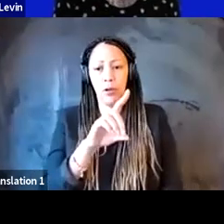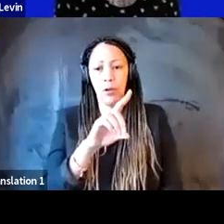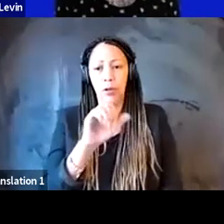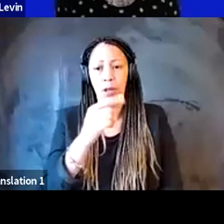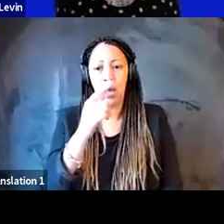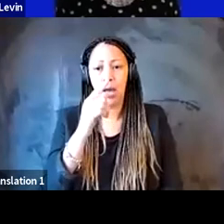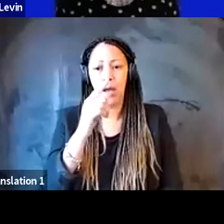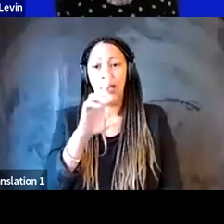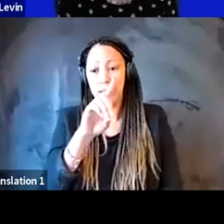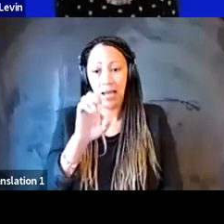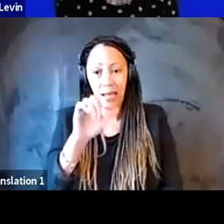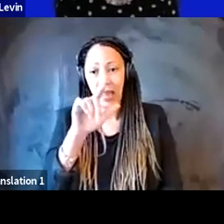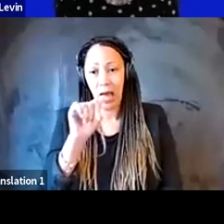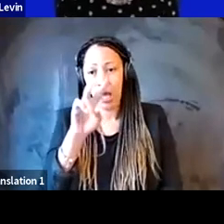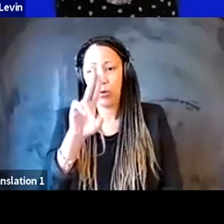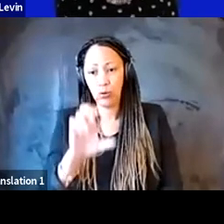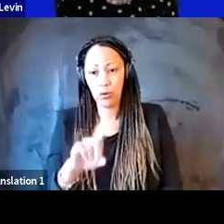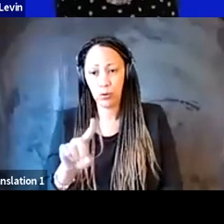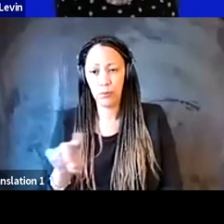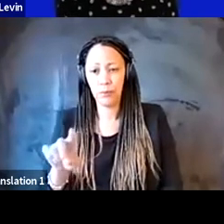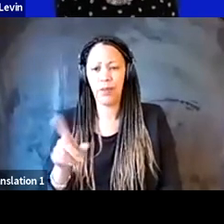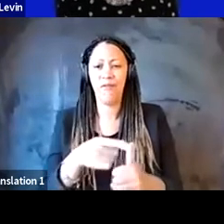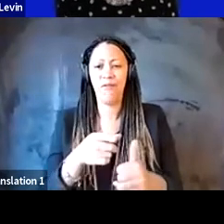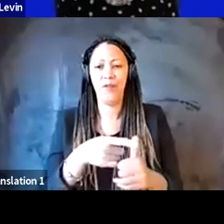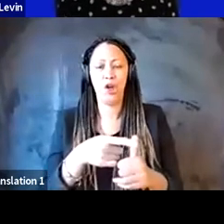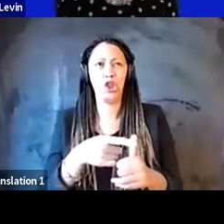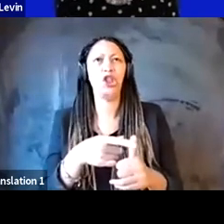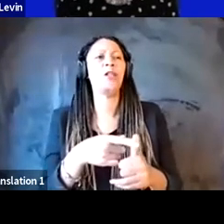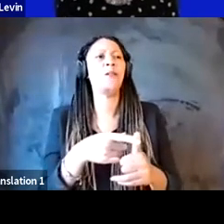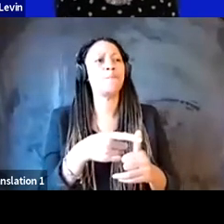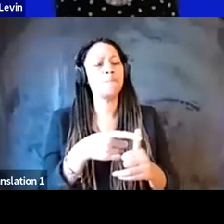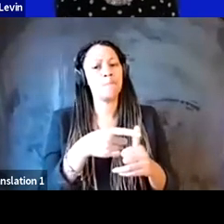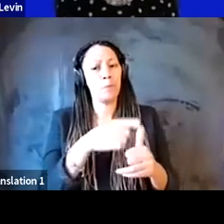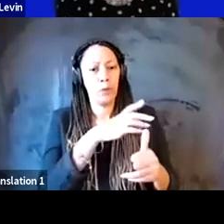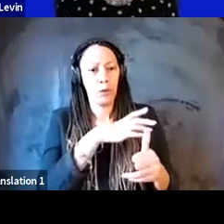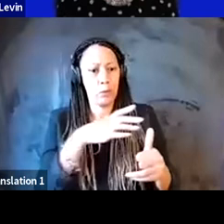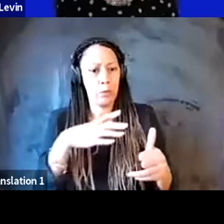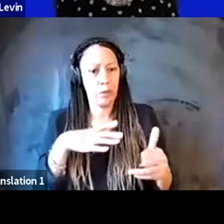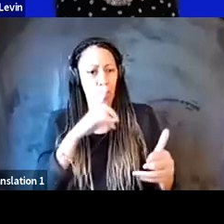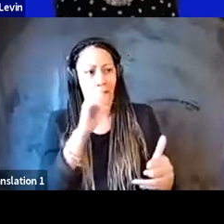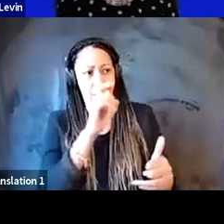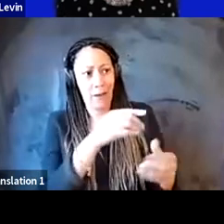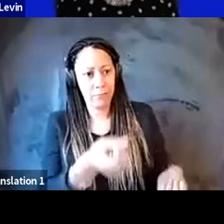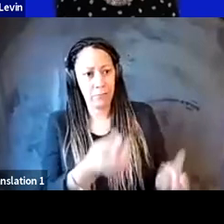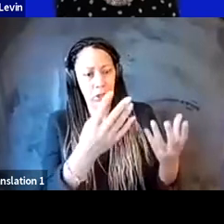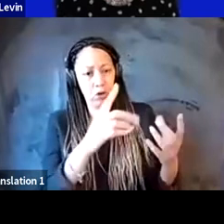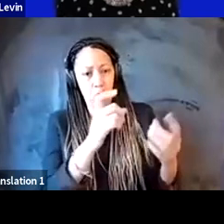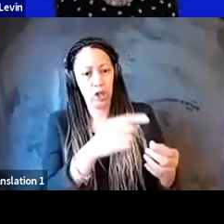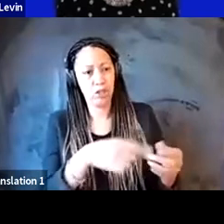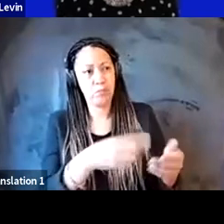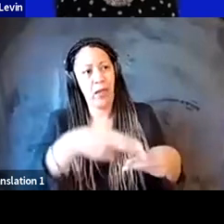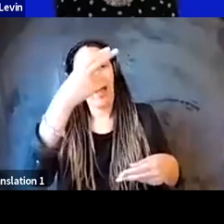I wanted to first, I think that Commissioner Dweck asked many of the questions about the height that